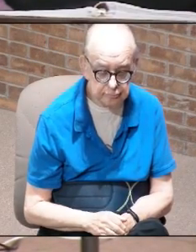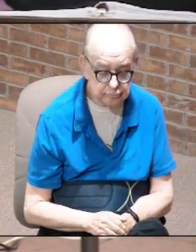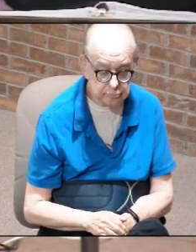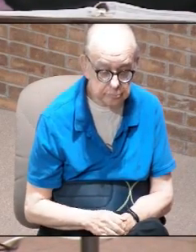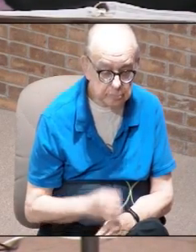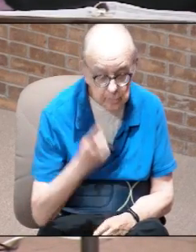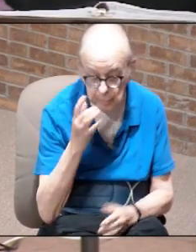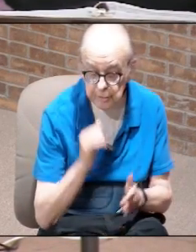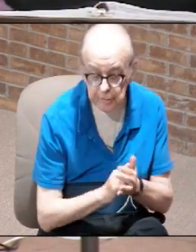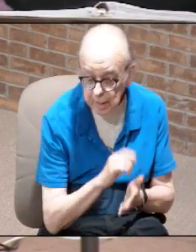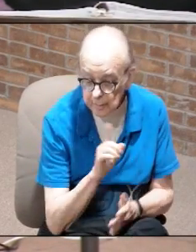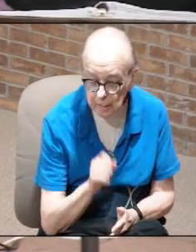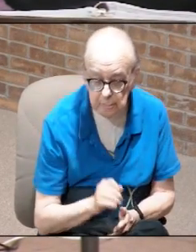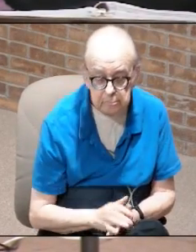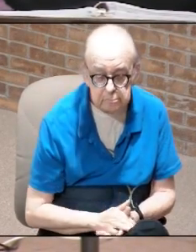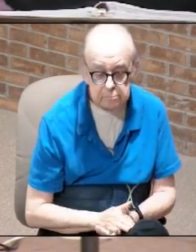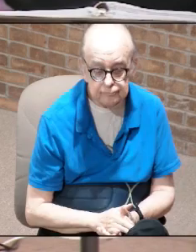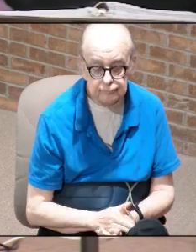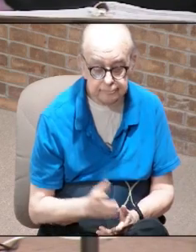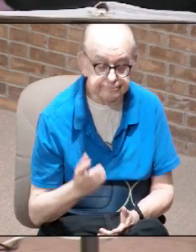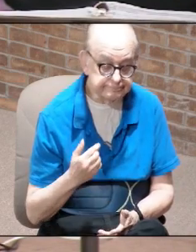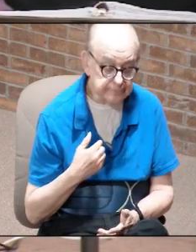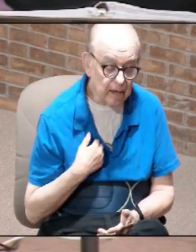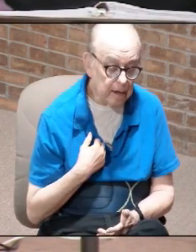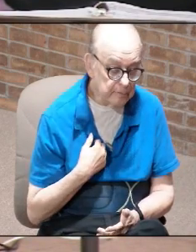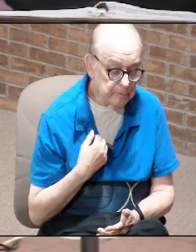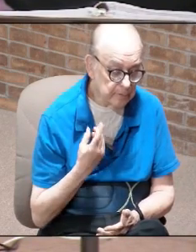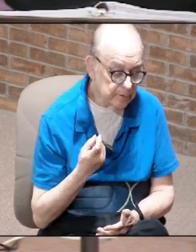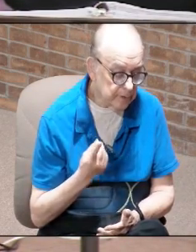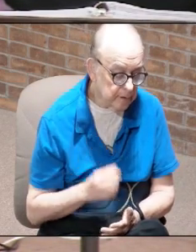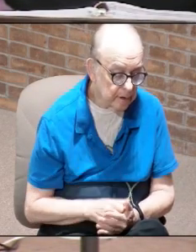Do you realize that? I have.